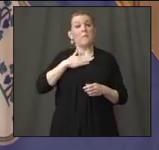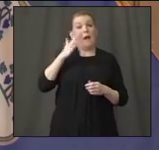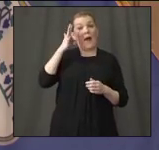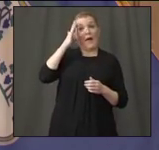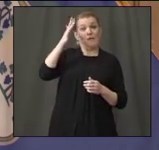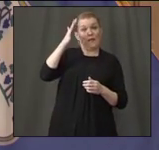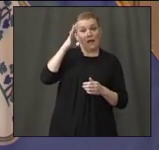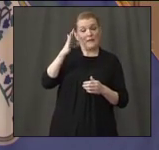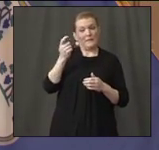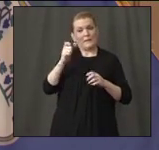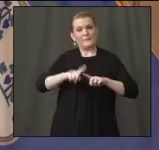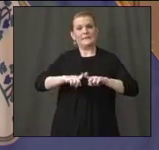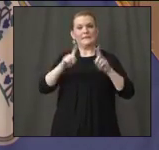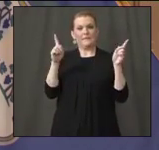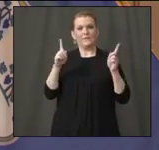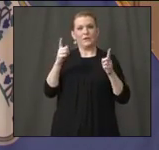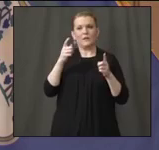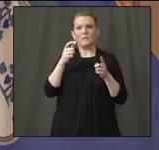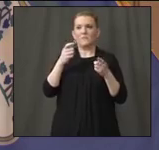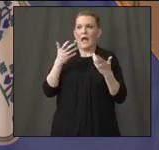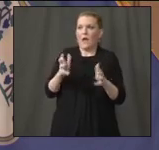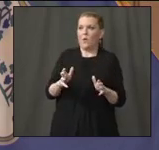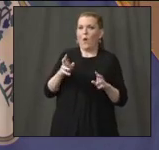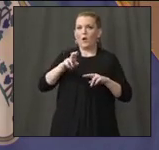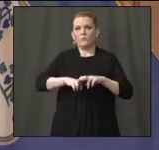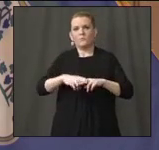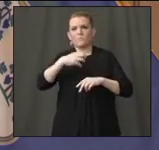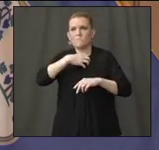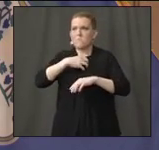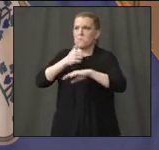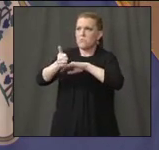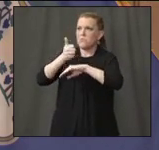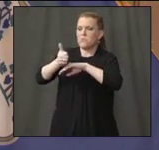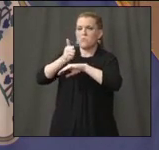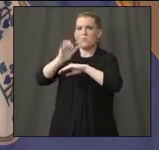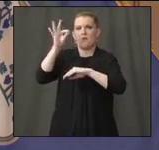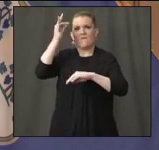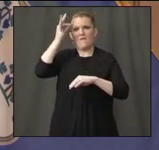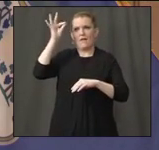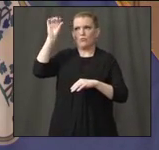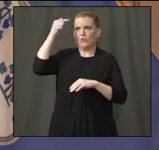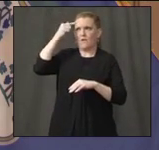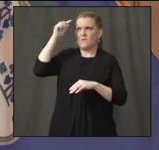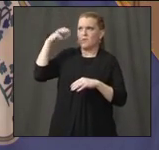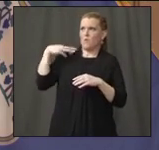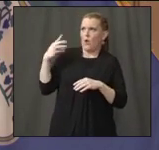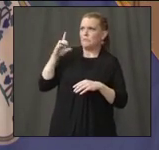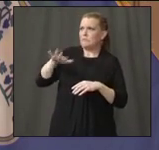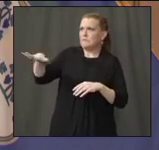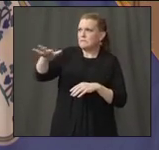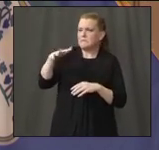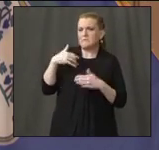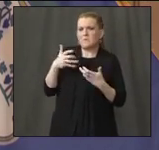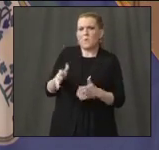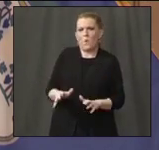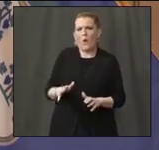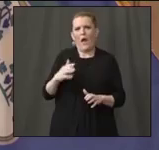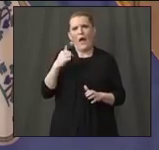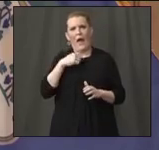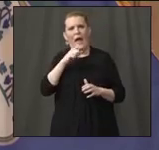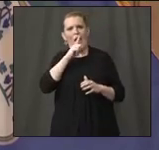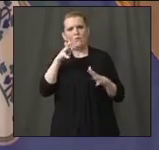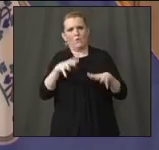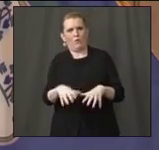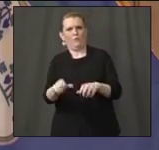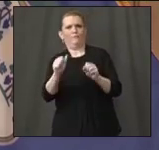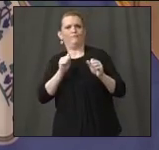Washington, D.C., we're trying to focus here in Connecticut in terms of what we can do to mitigate things and take control of our own